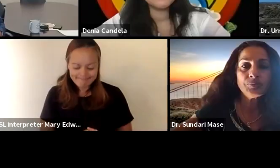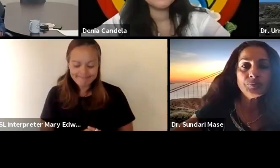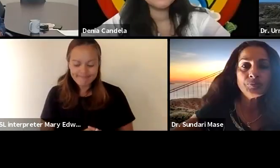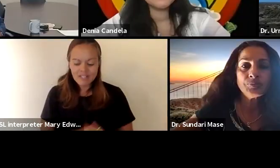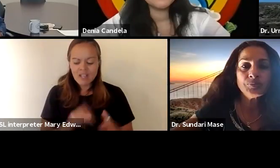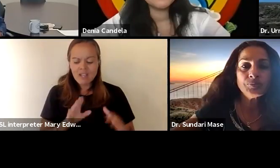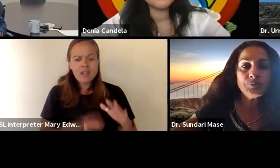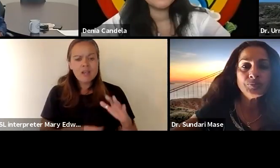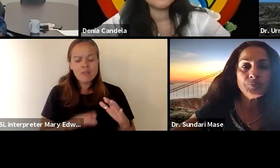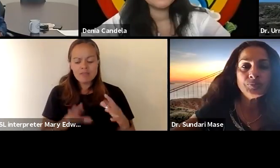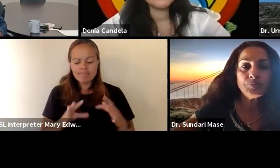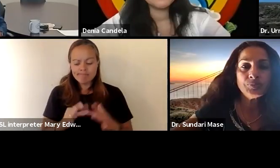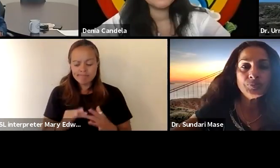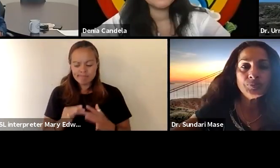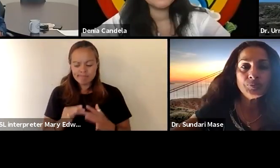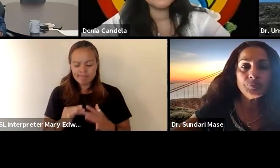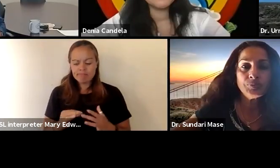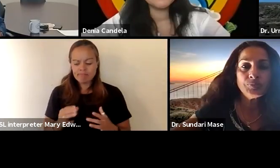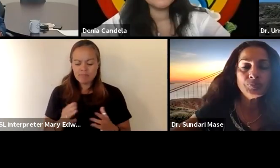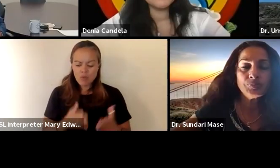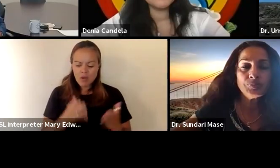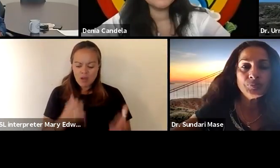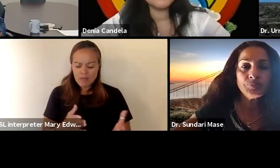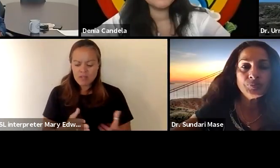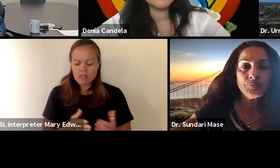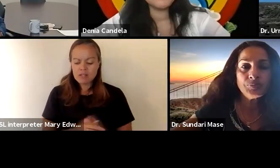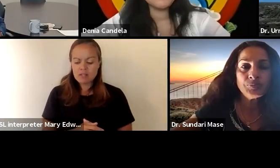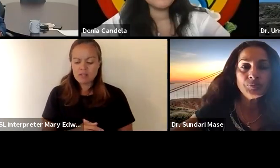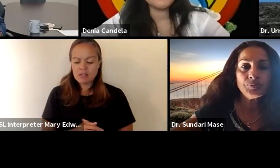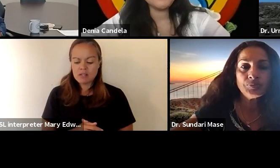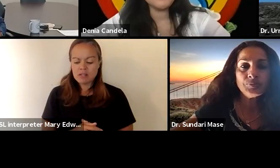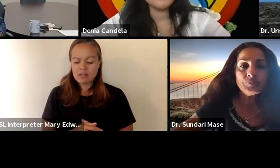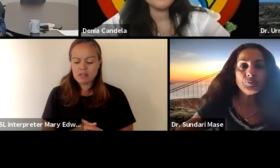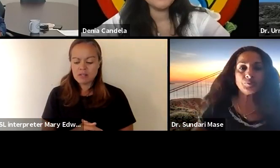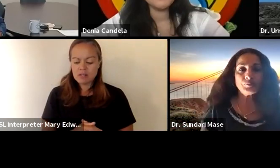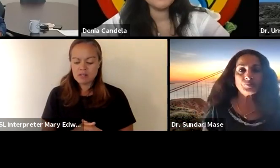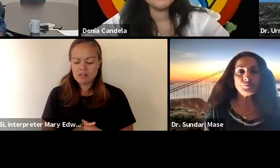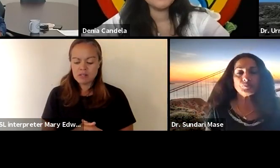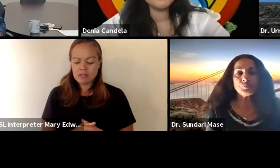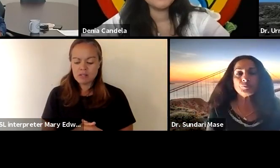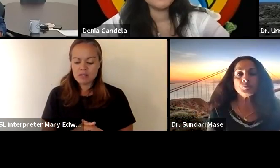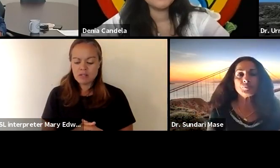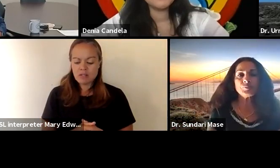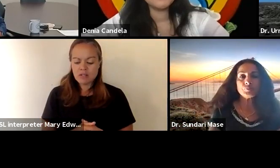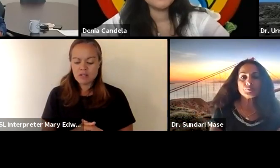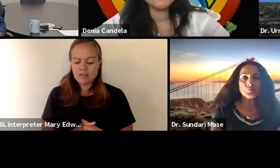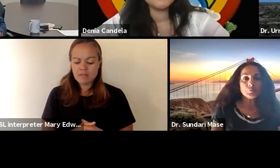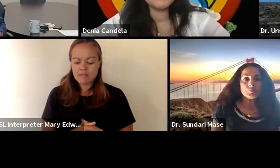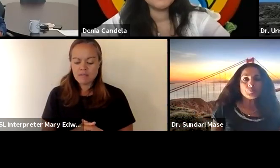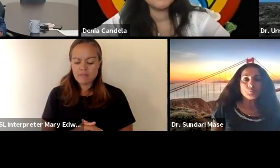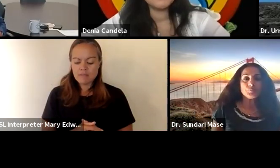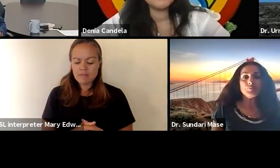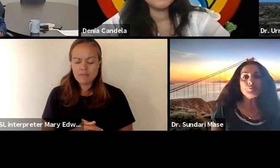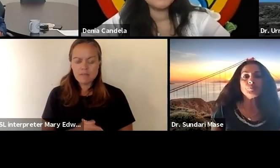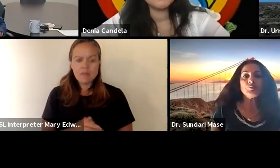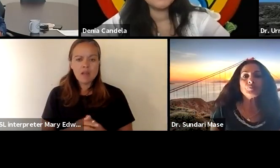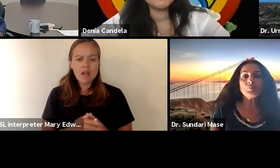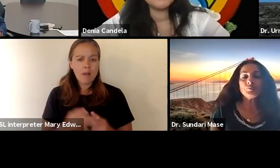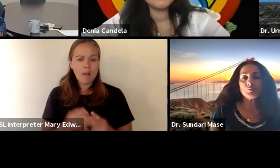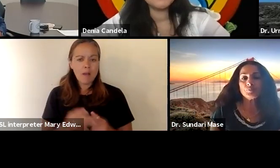basically the guidance recommends mask maximizing the physical distancing as much as possible when eating especially indoors